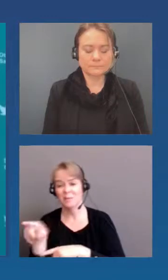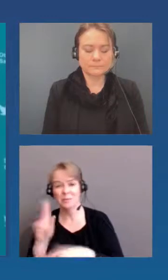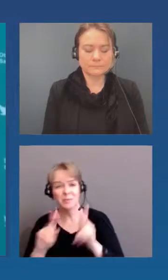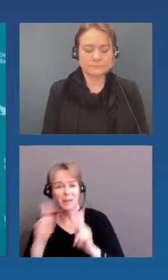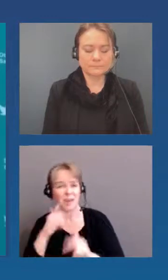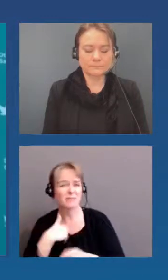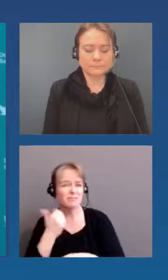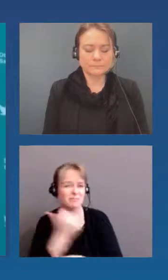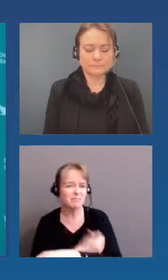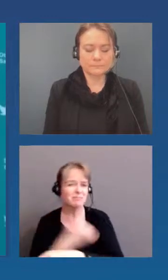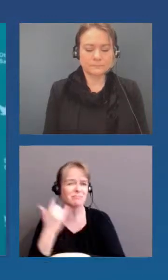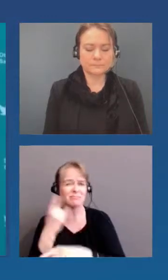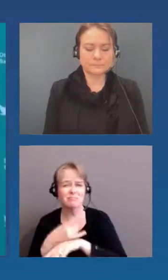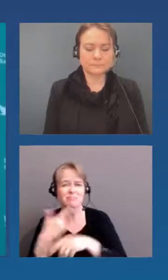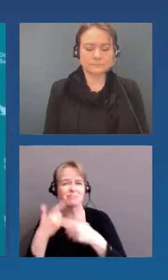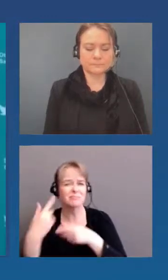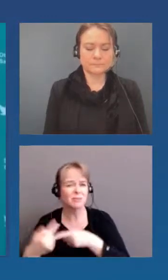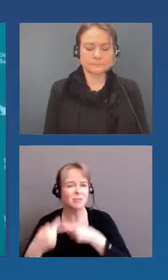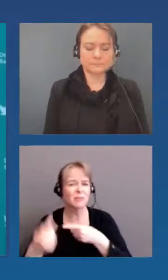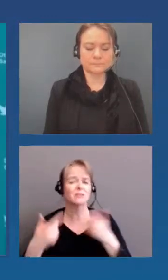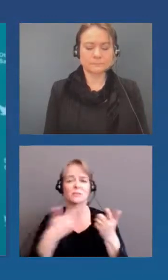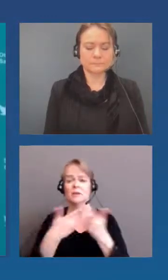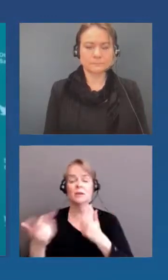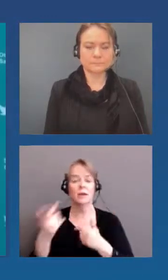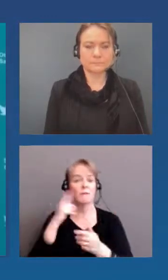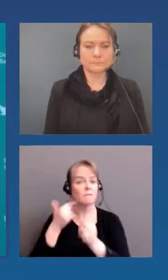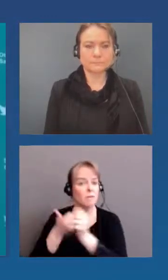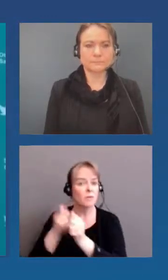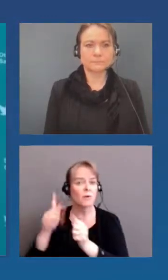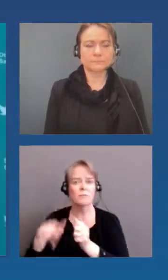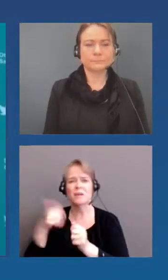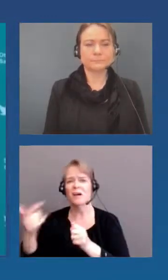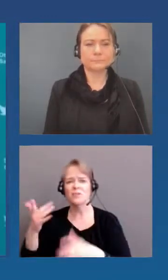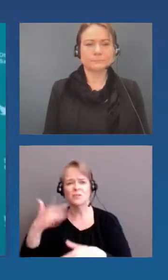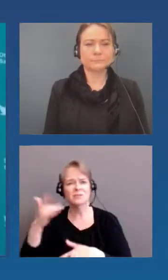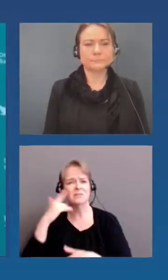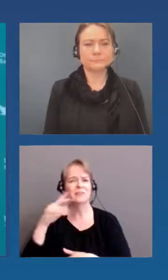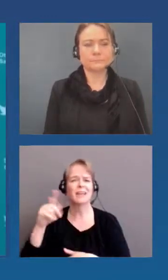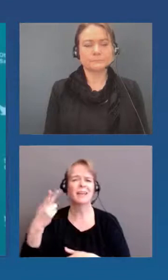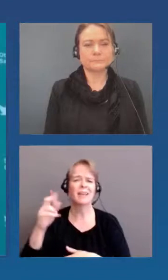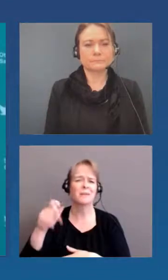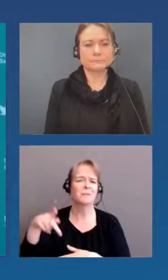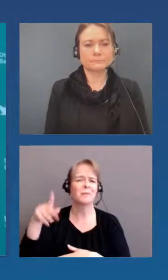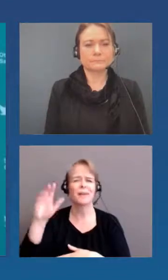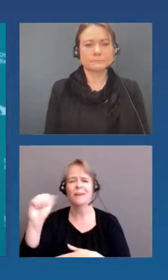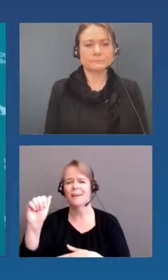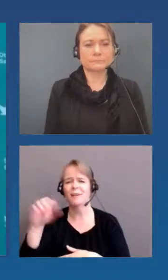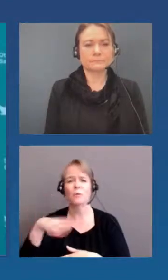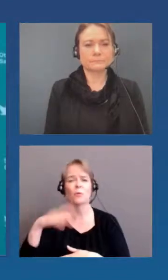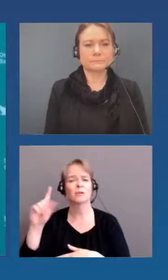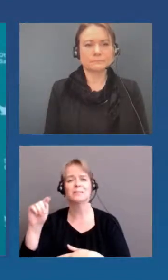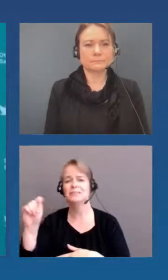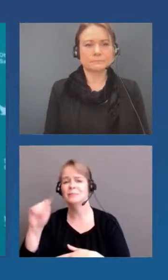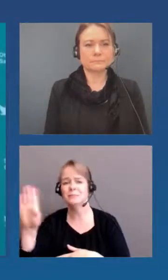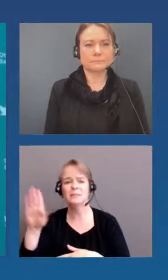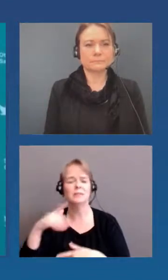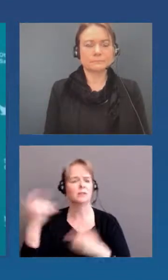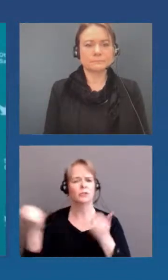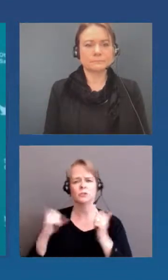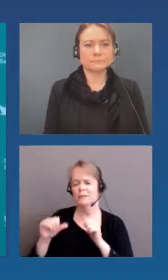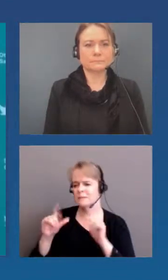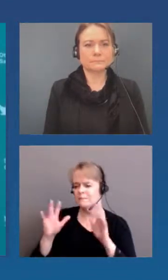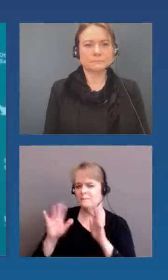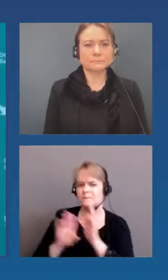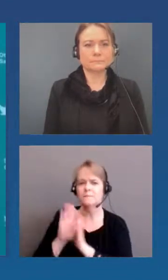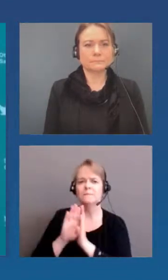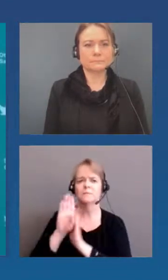up on other infectious diseases like hepatitis A and tuberculosis, and forming the official plan to build a healthy city.